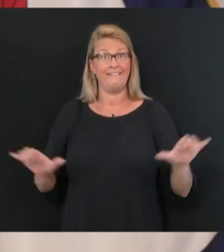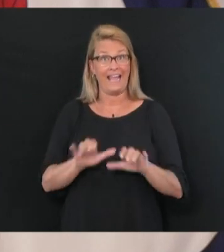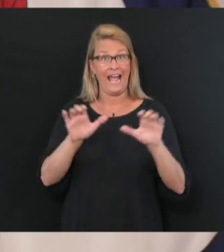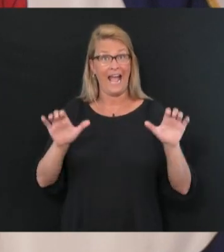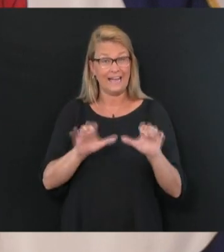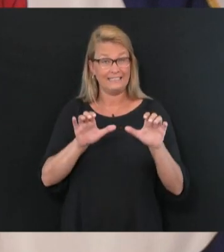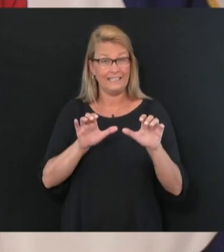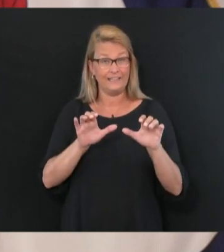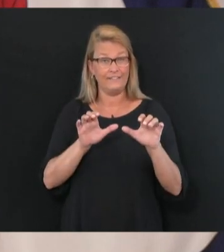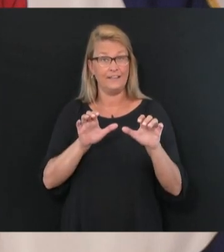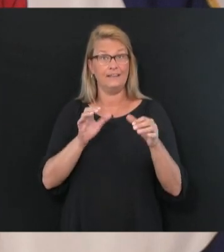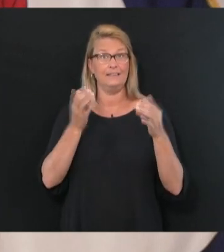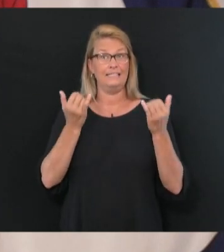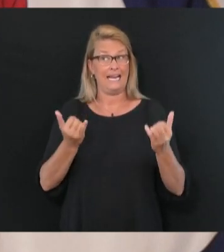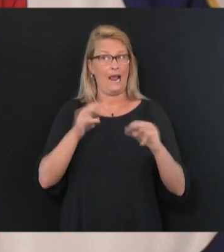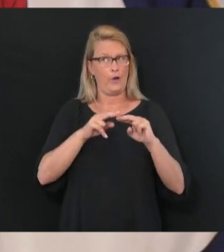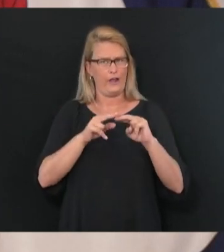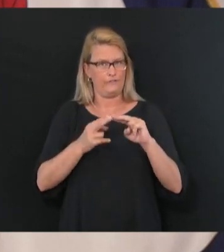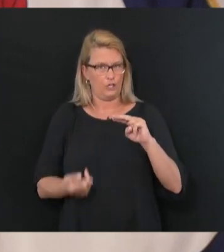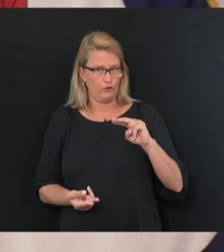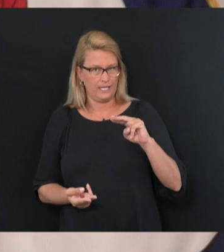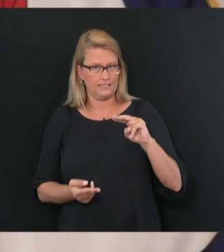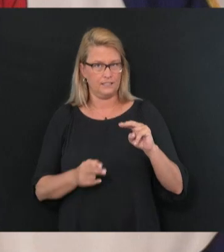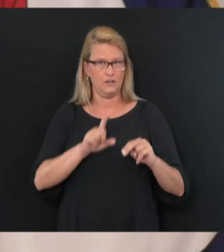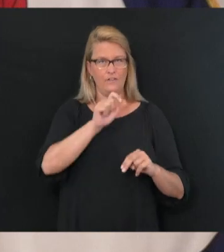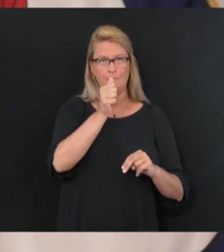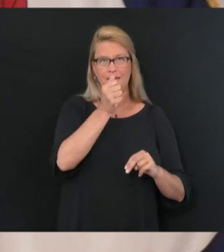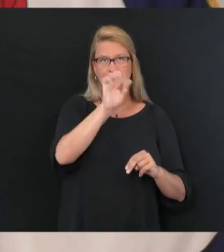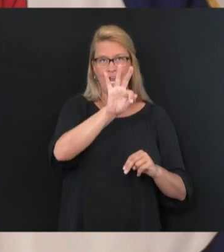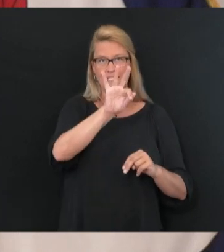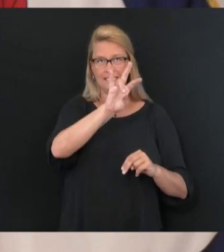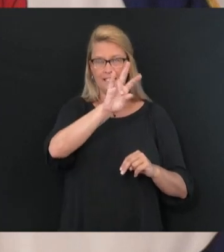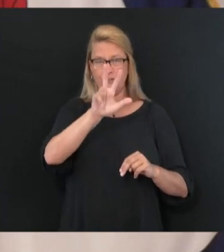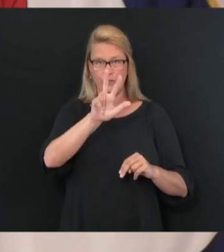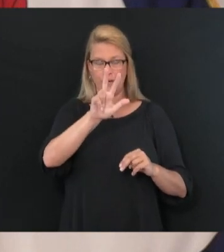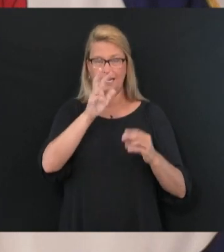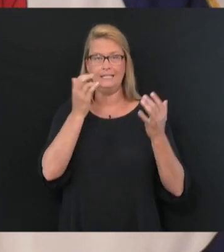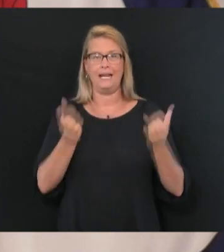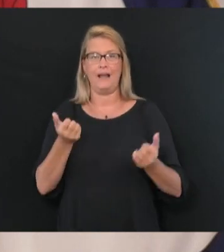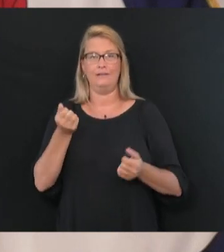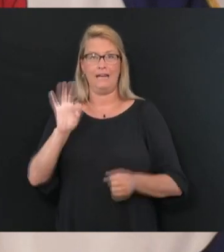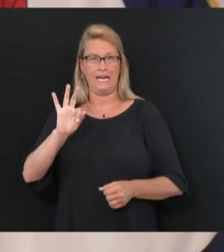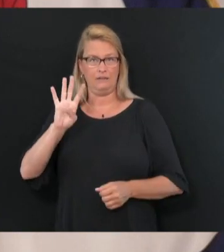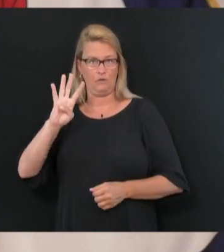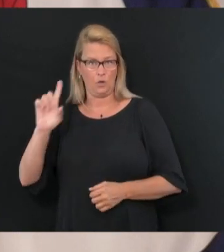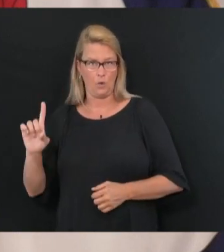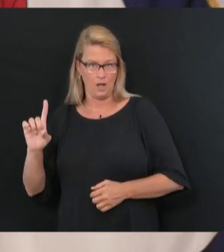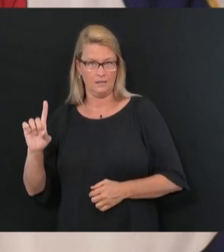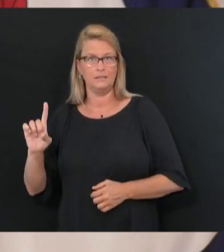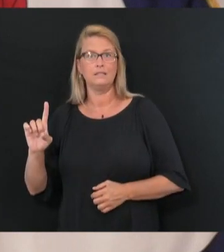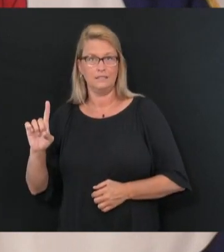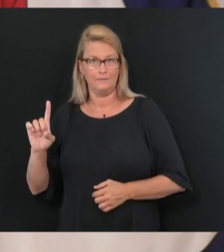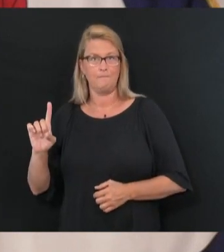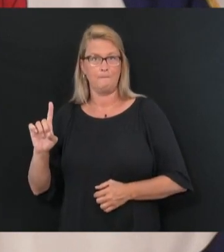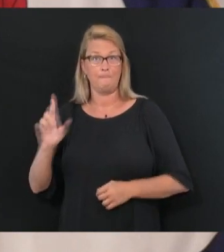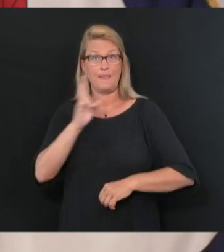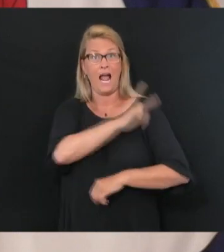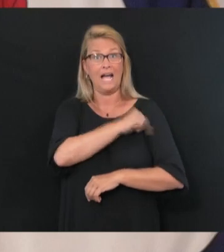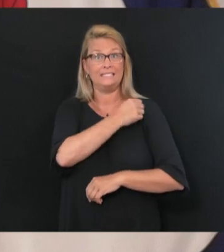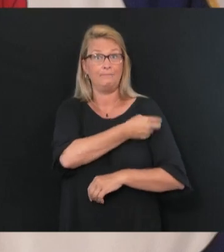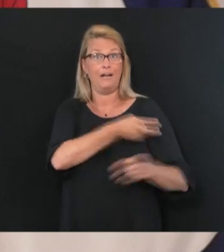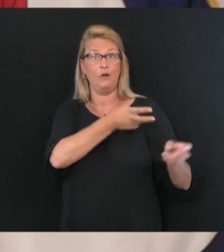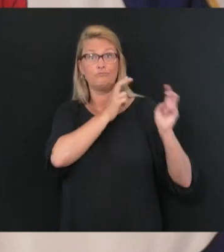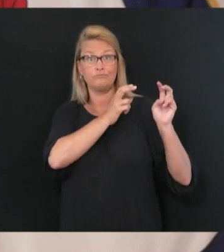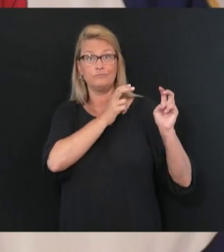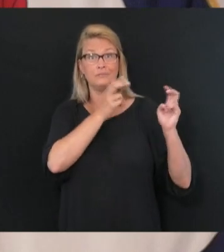decreased just a small amount from 1973 down to 1941. Our hospitalizations